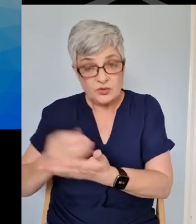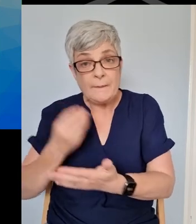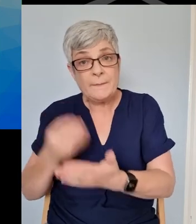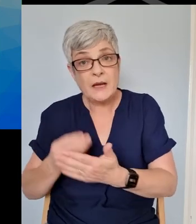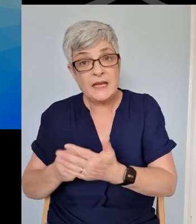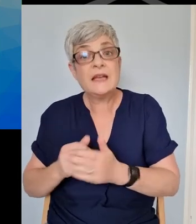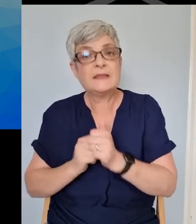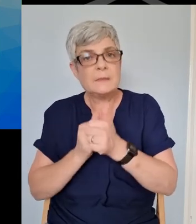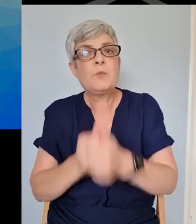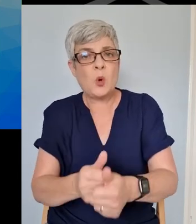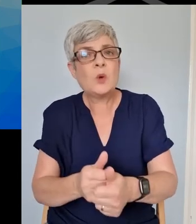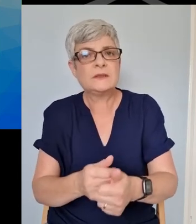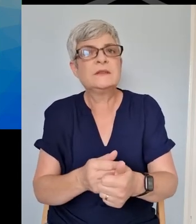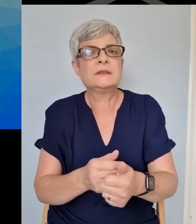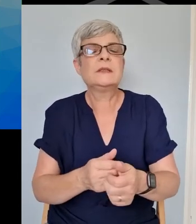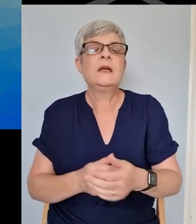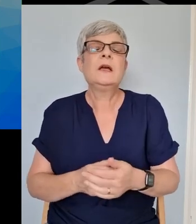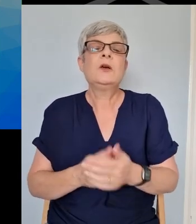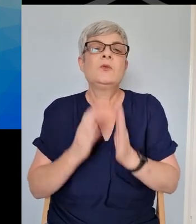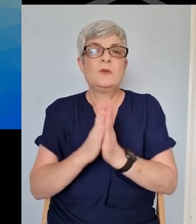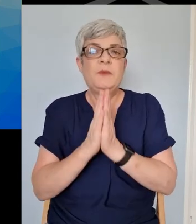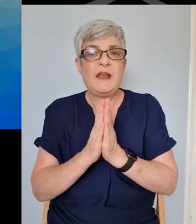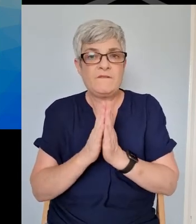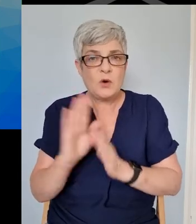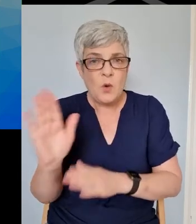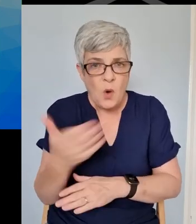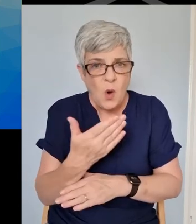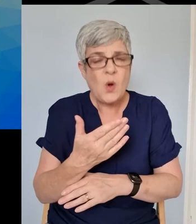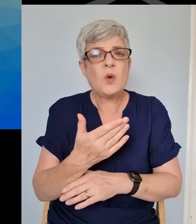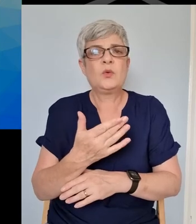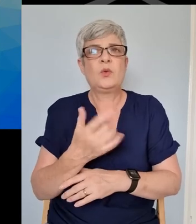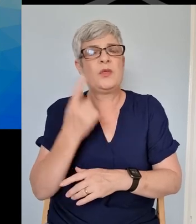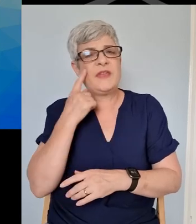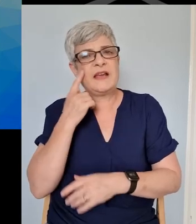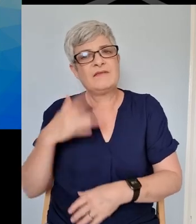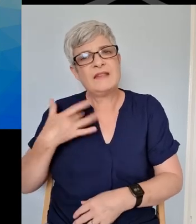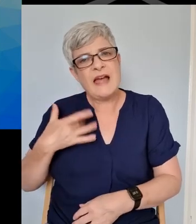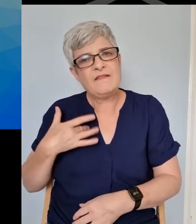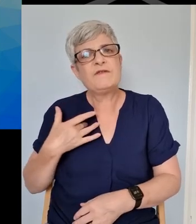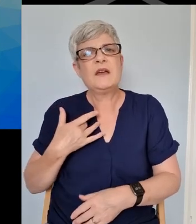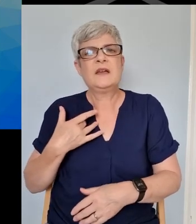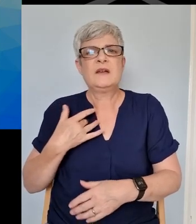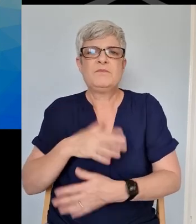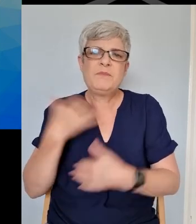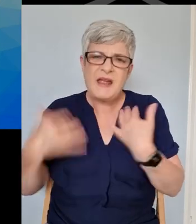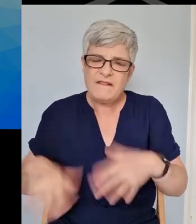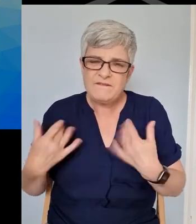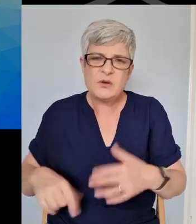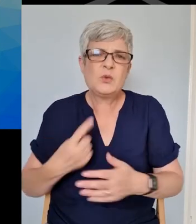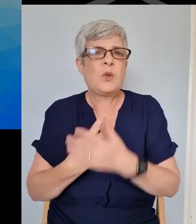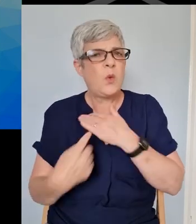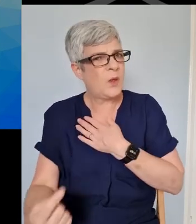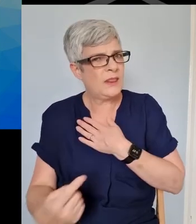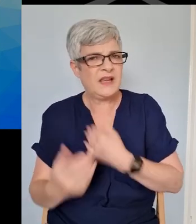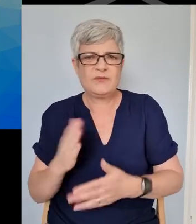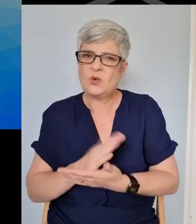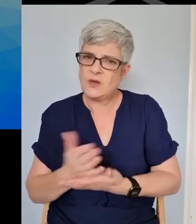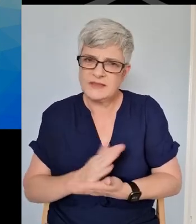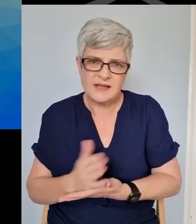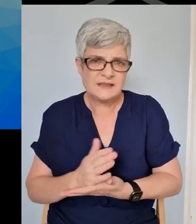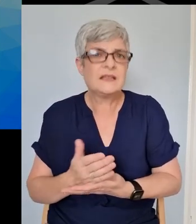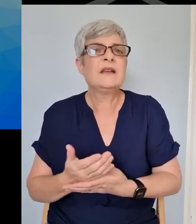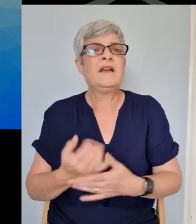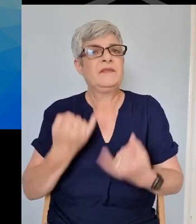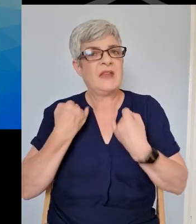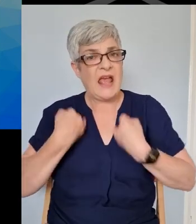help. We pray for all finding their life painful, lonely or uncertain, especially those who are ill or